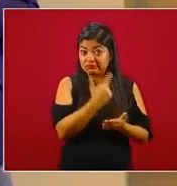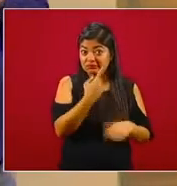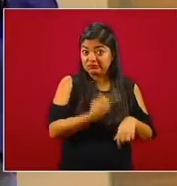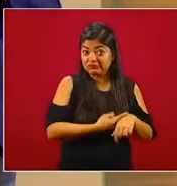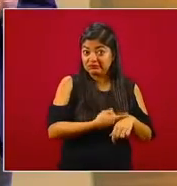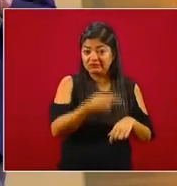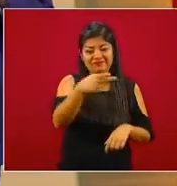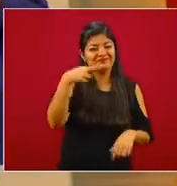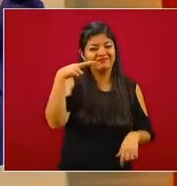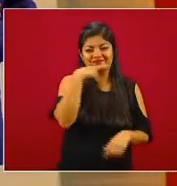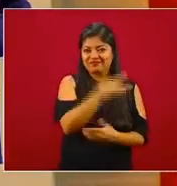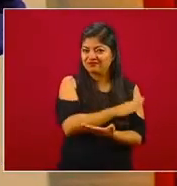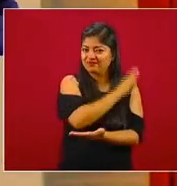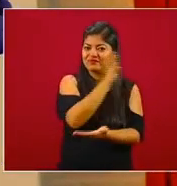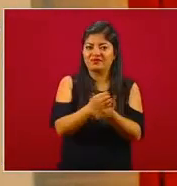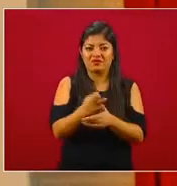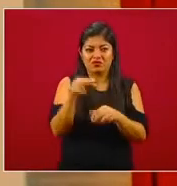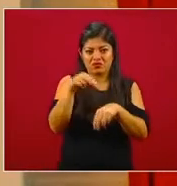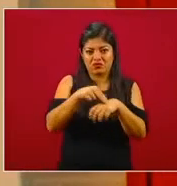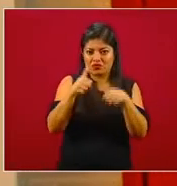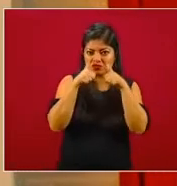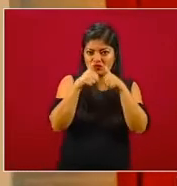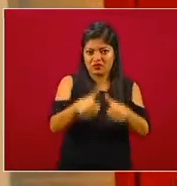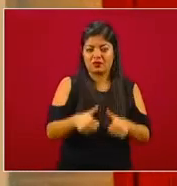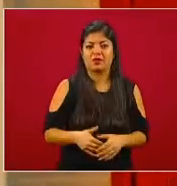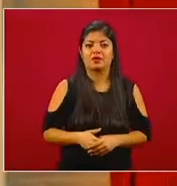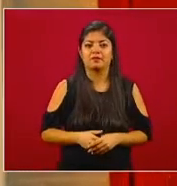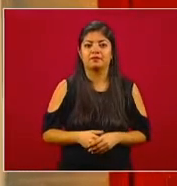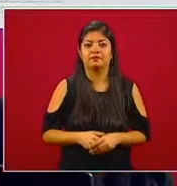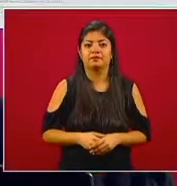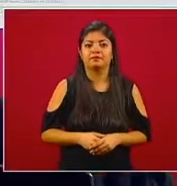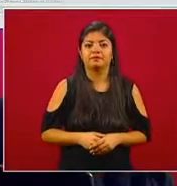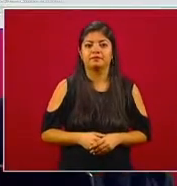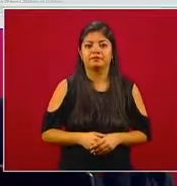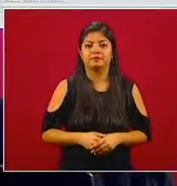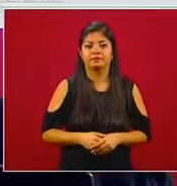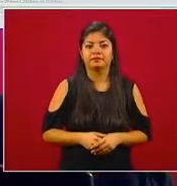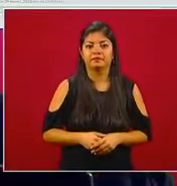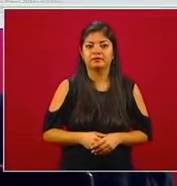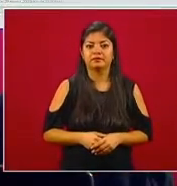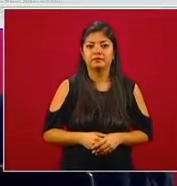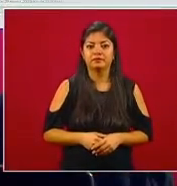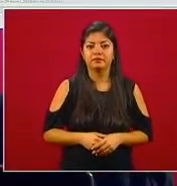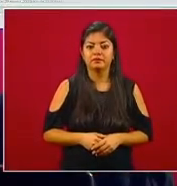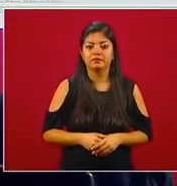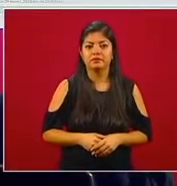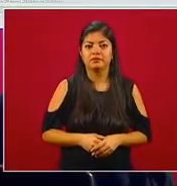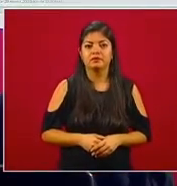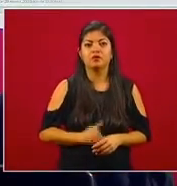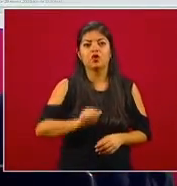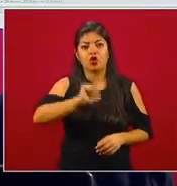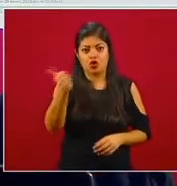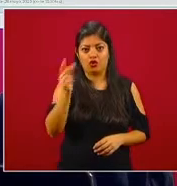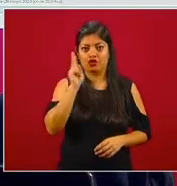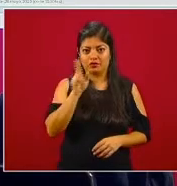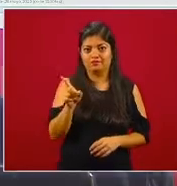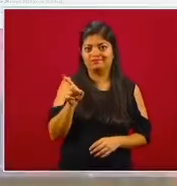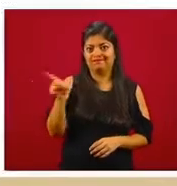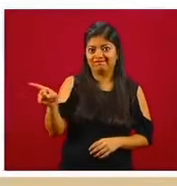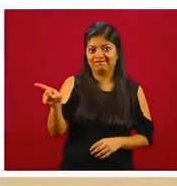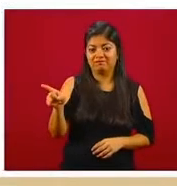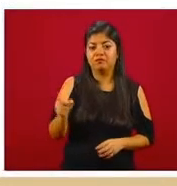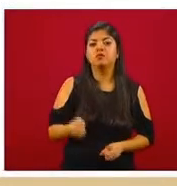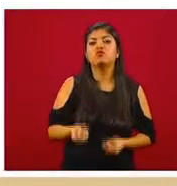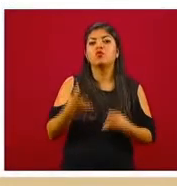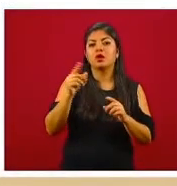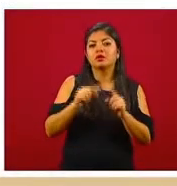cannot do prontamente anything about a it. atención If you médica. do have La siguiente, the por favor. vulnerable characteristics La that I mentioned distribución do de get estas medical lamentables help right defunciones